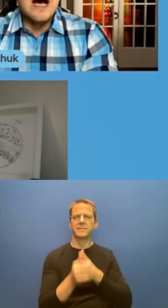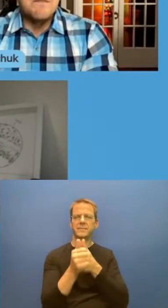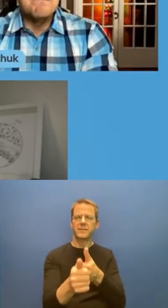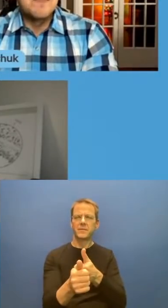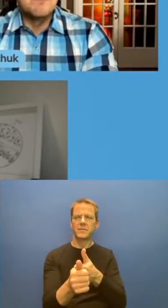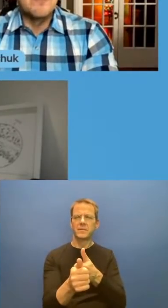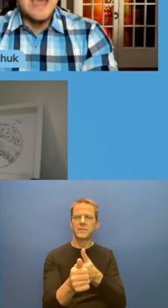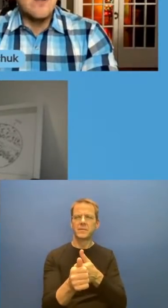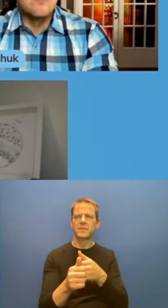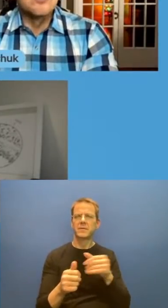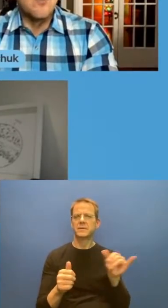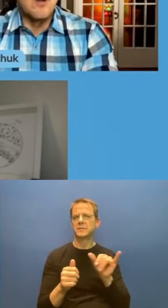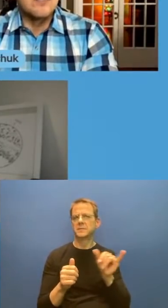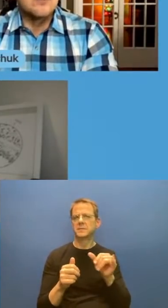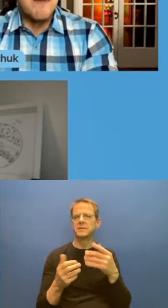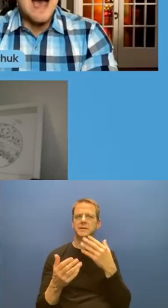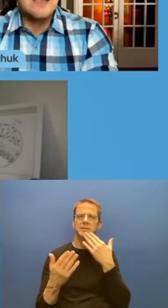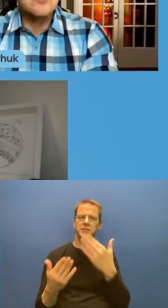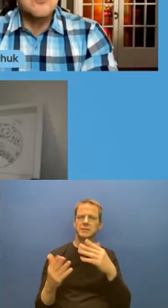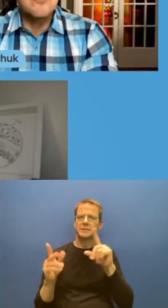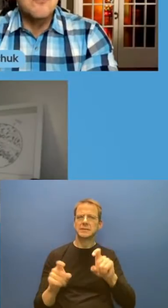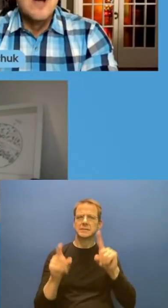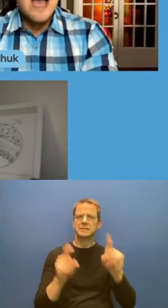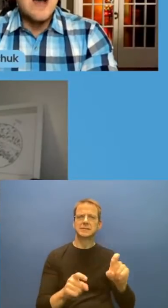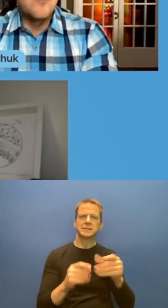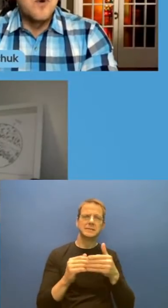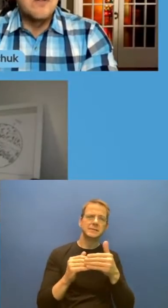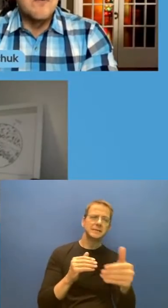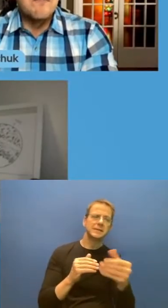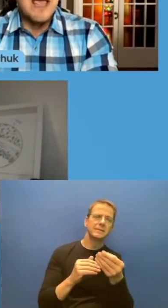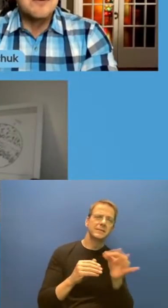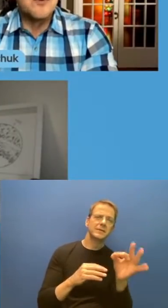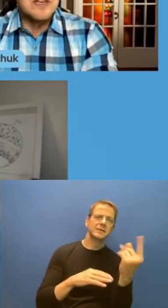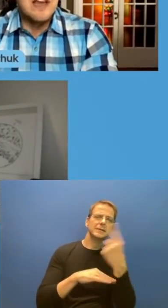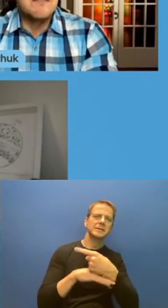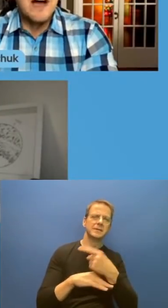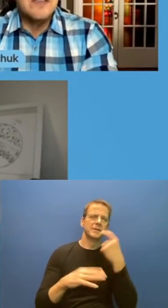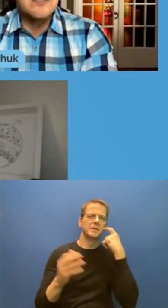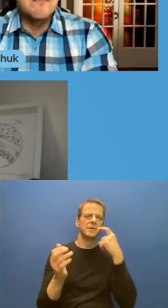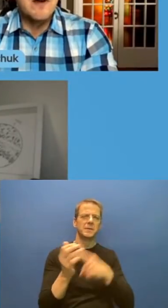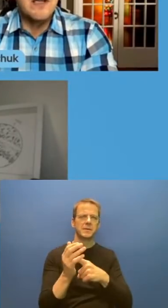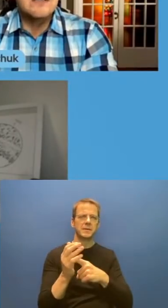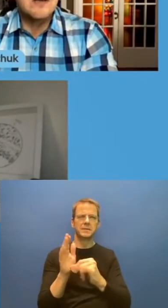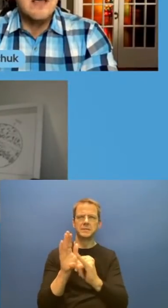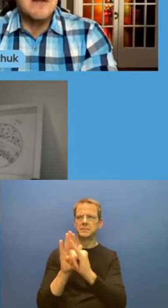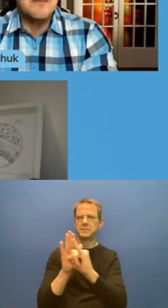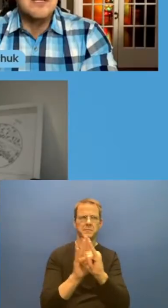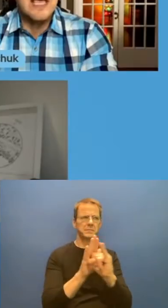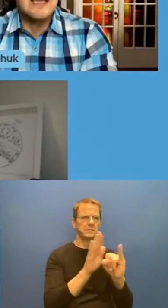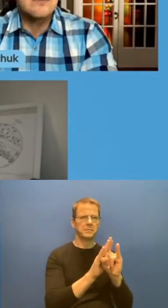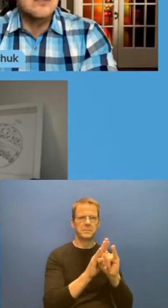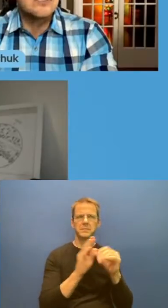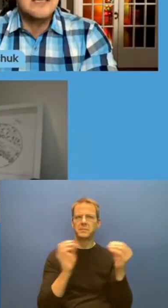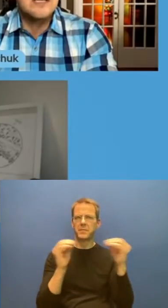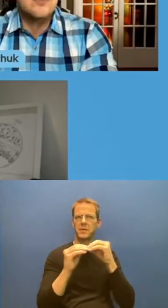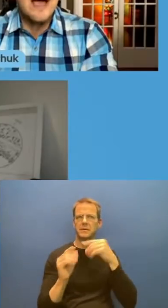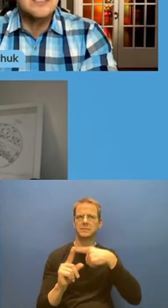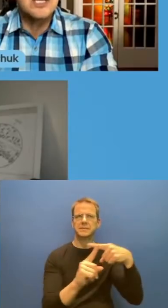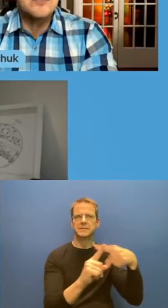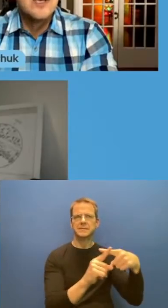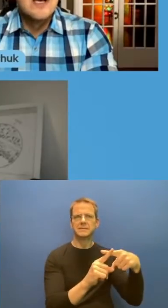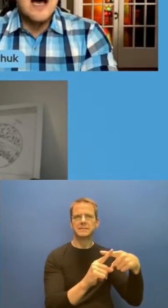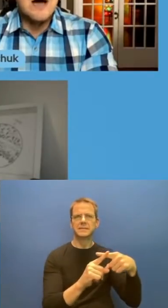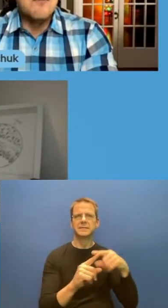identified. But that also harkens back to how quickly we've been able to identify this new variant and been able to get good